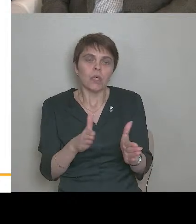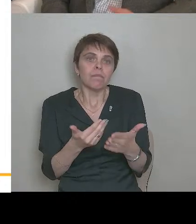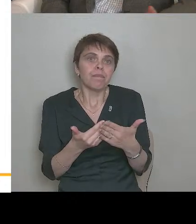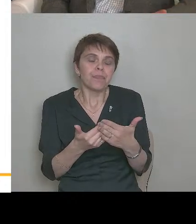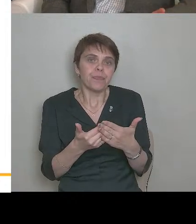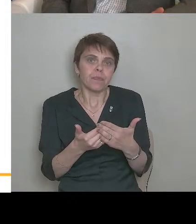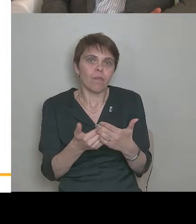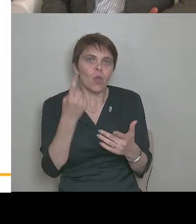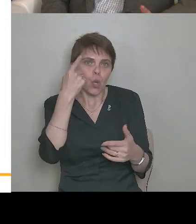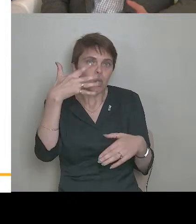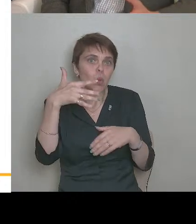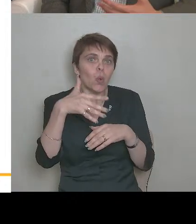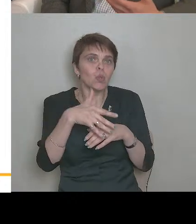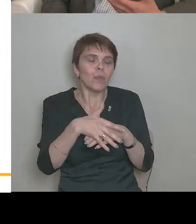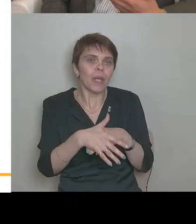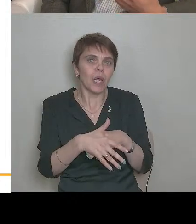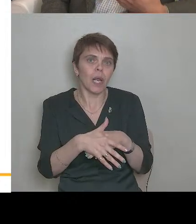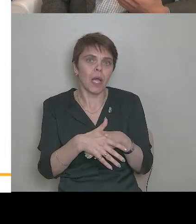today,